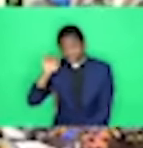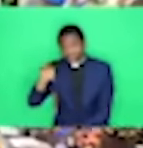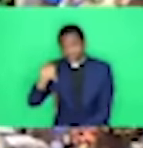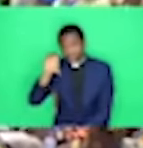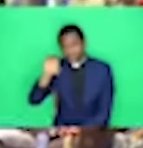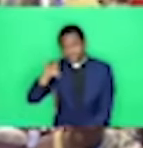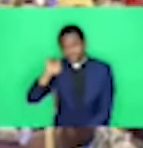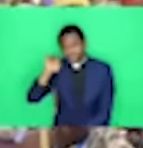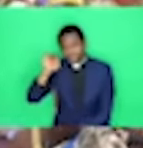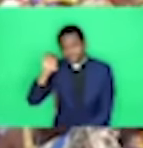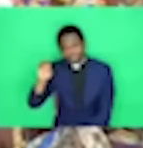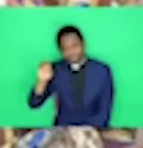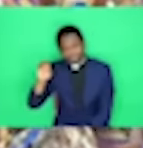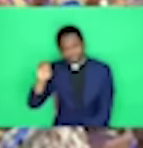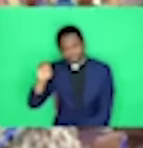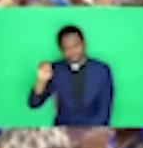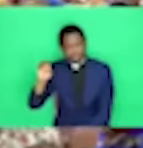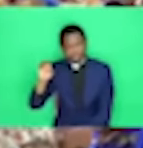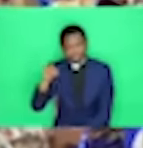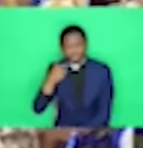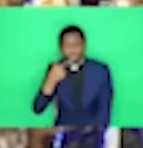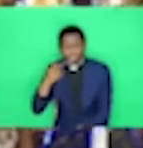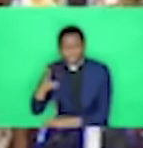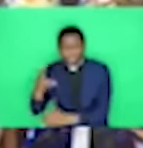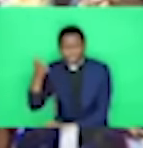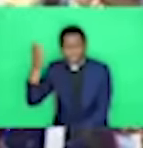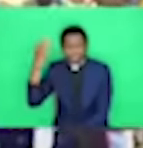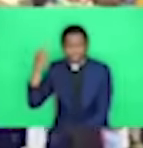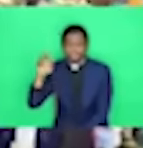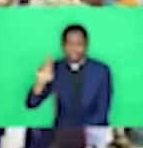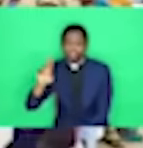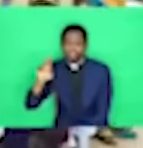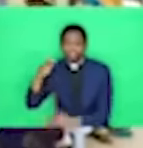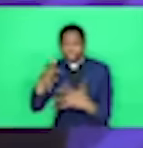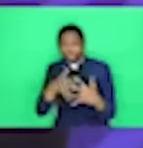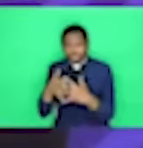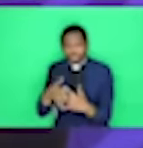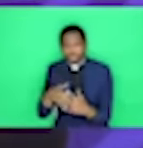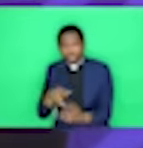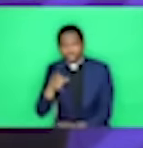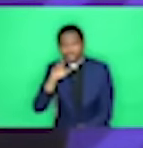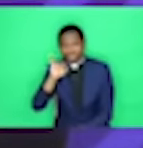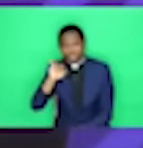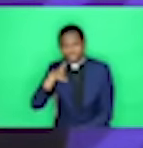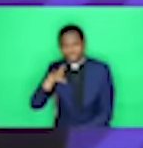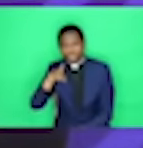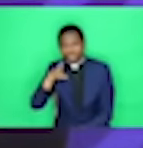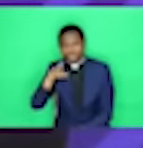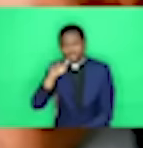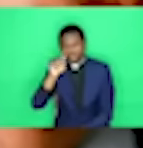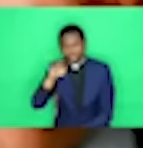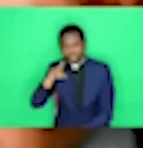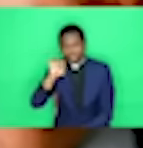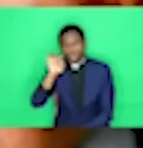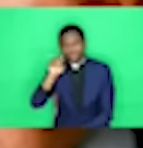considered as the father of U.S. neoconservatism, Aaron Christoph said this. Papa be a friend Aaron